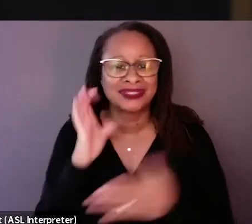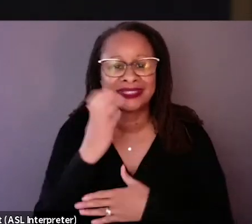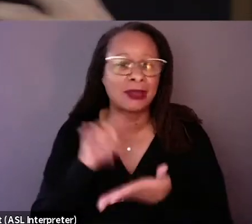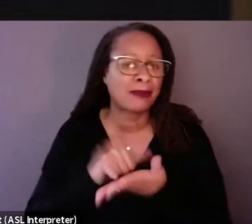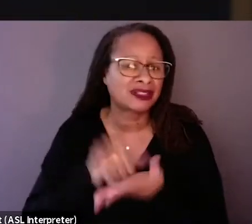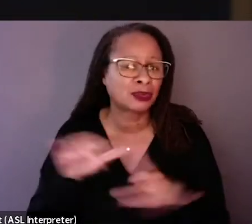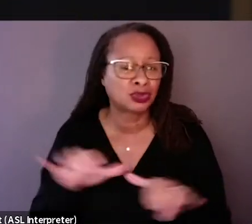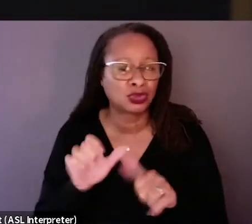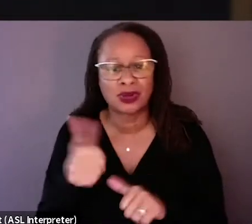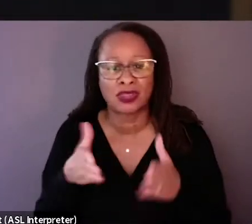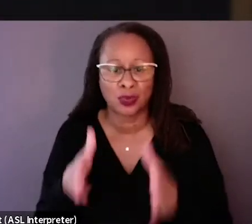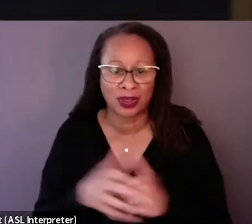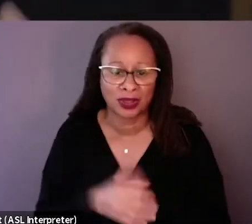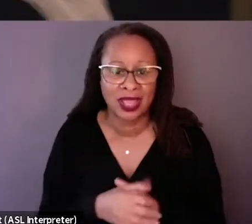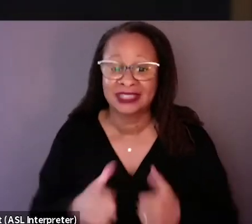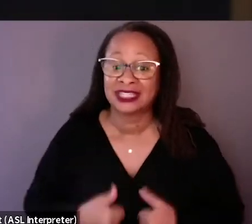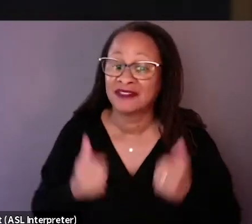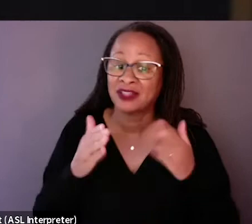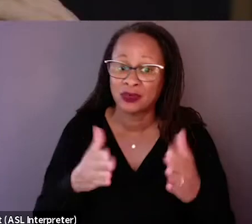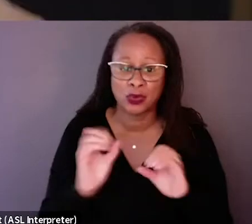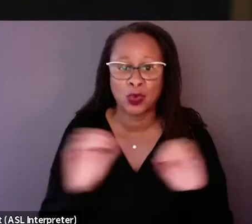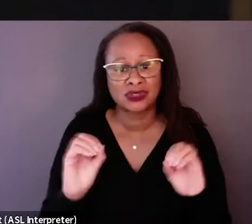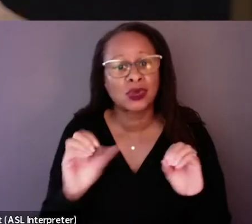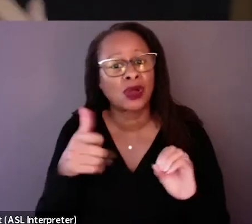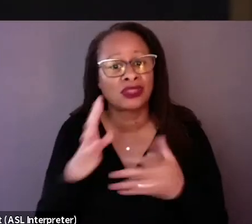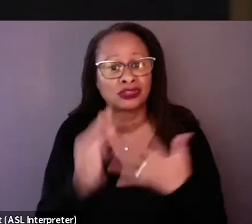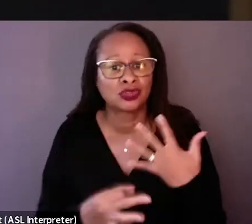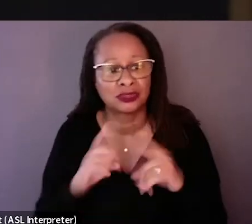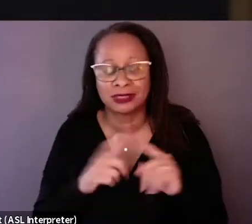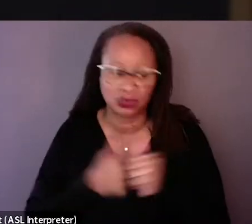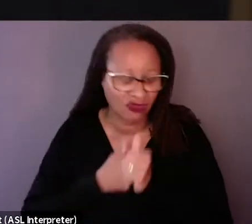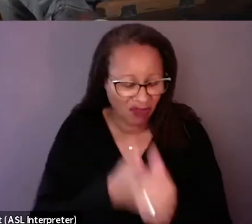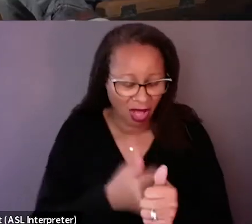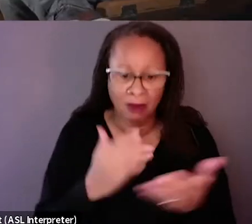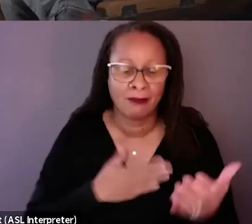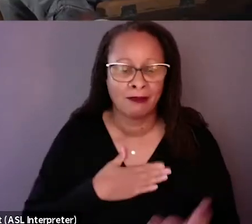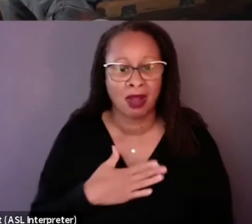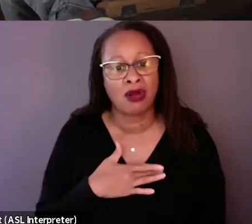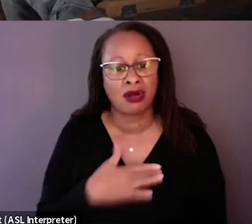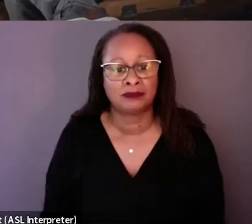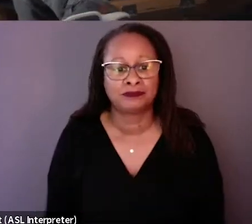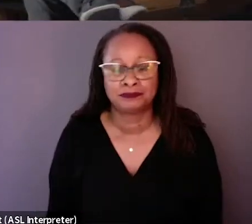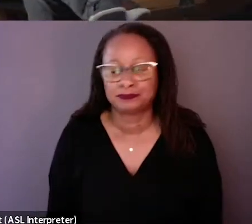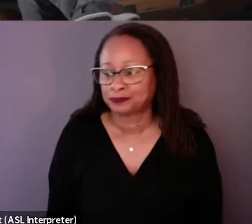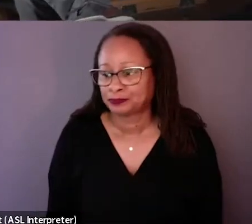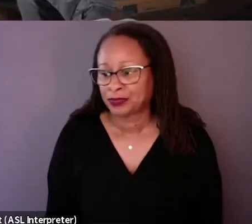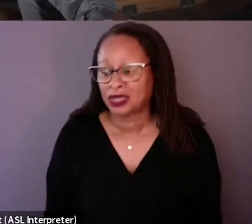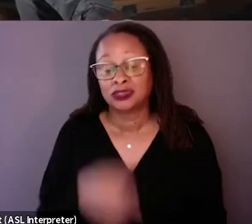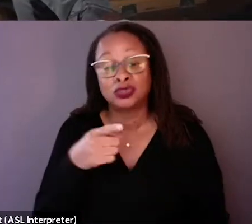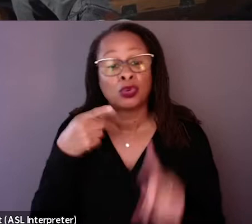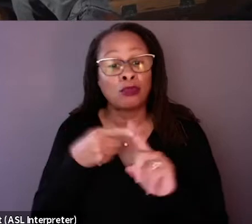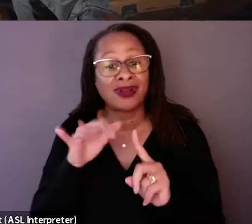or to live in a way where there was no other choice but to live as you felt you had to. But other, I mean, kind of on that note, like you pointed out, that